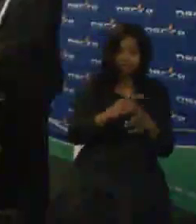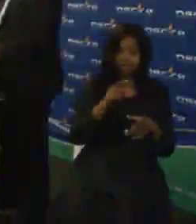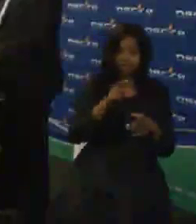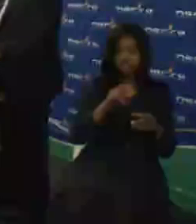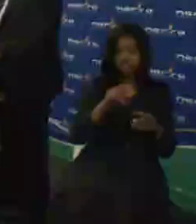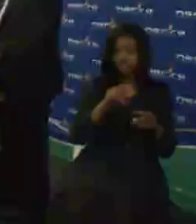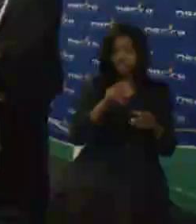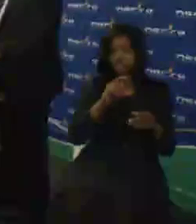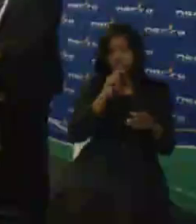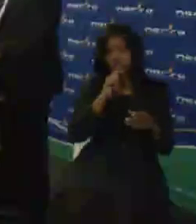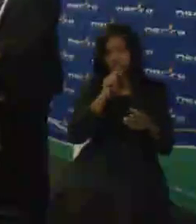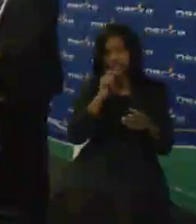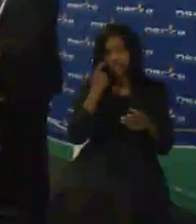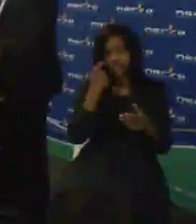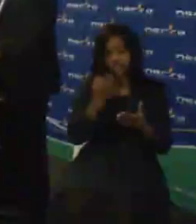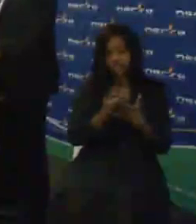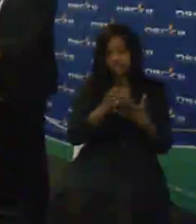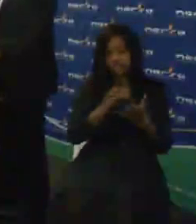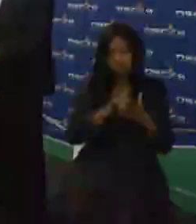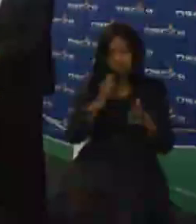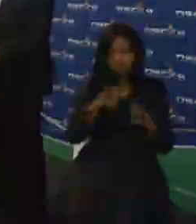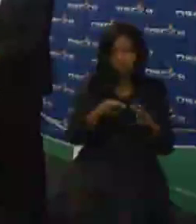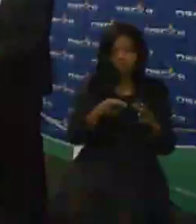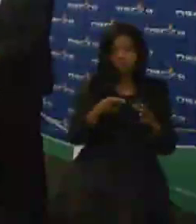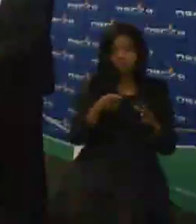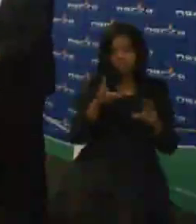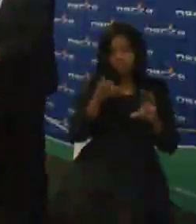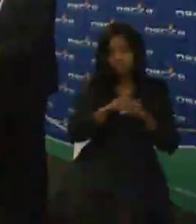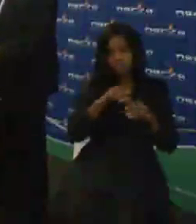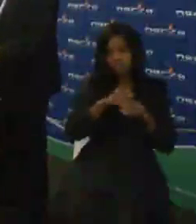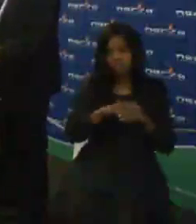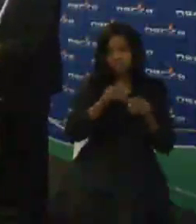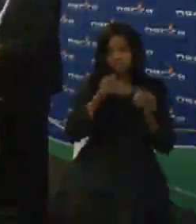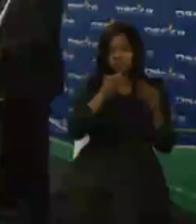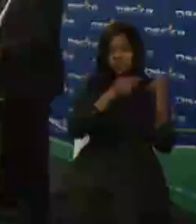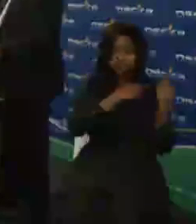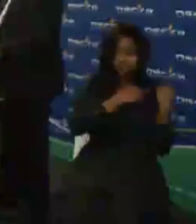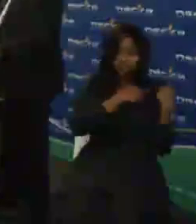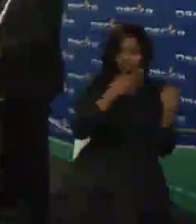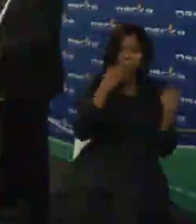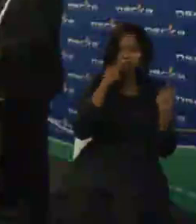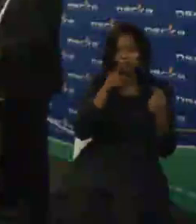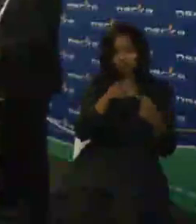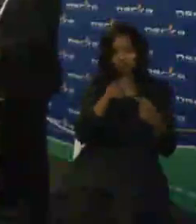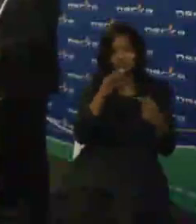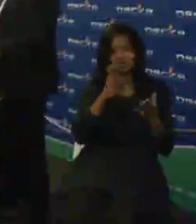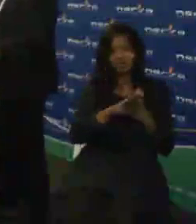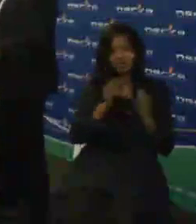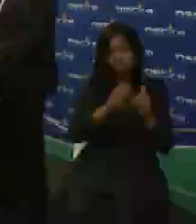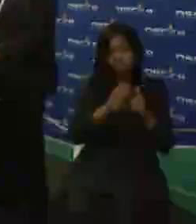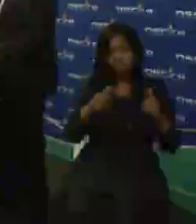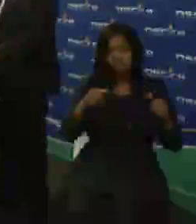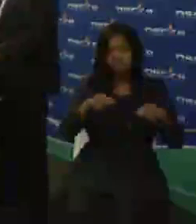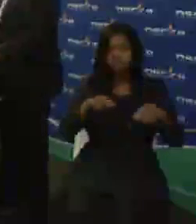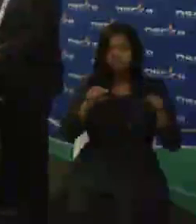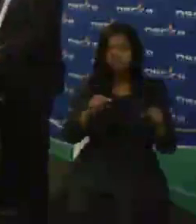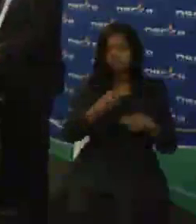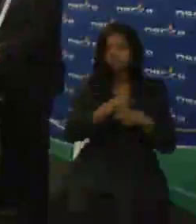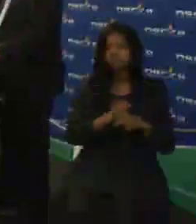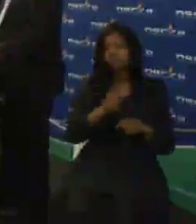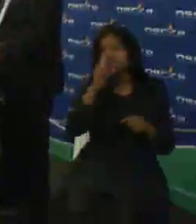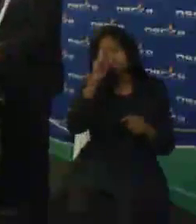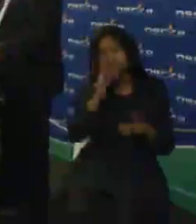the factors that we need to be taken into account when you and your board chairperson makes the